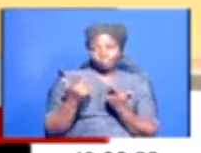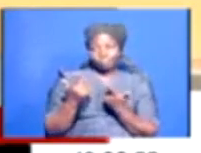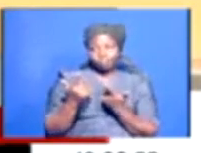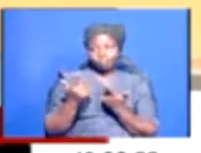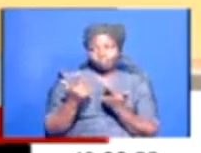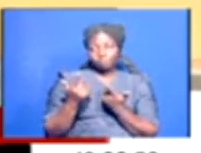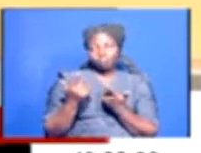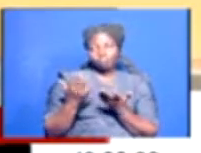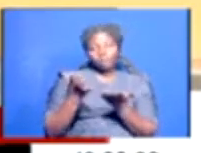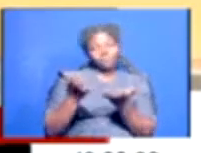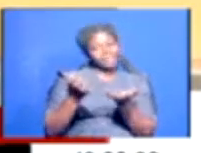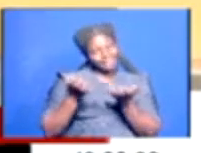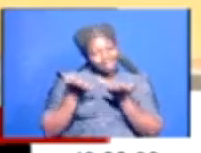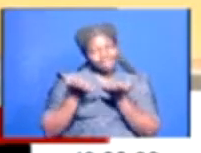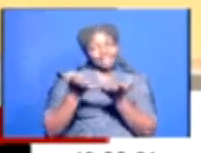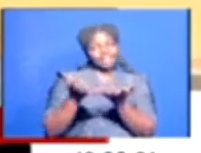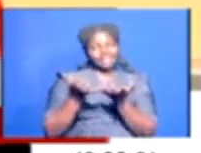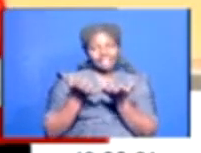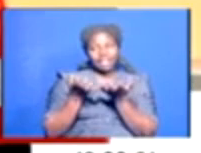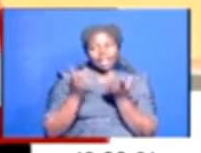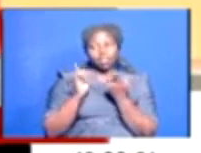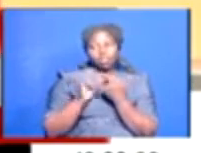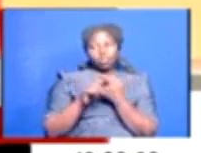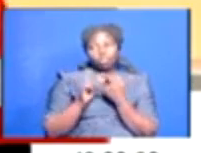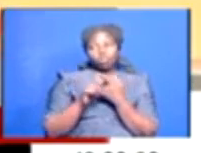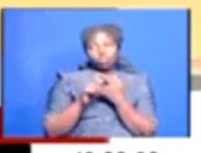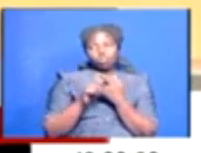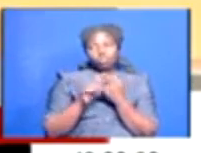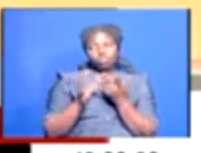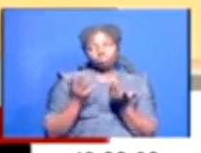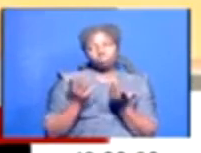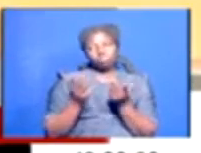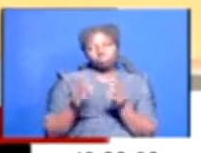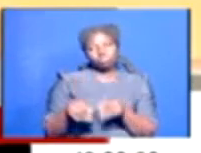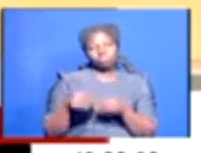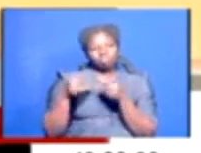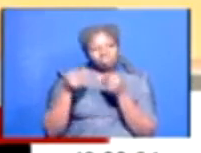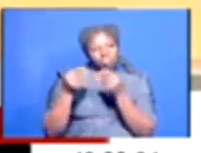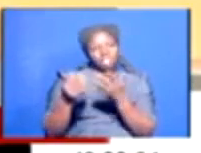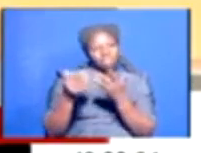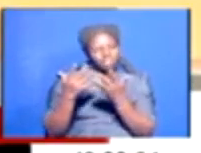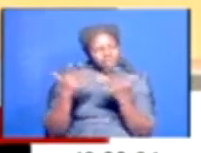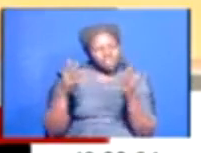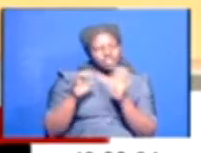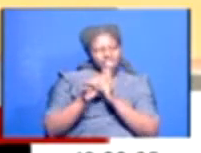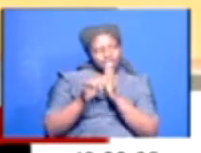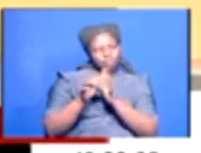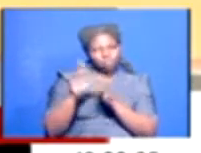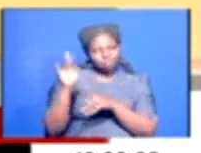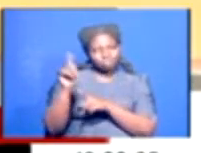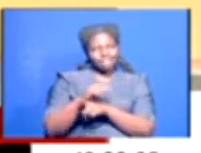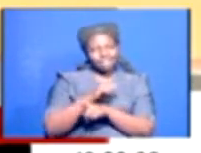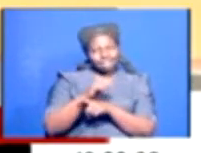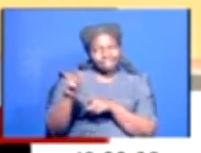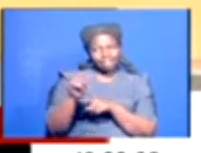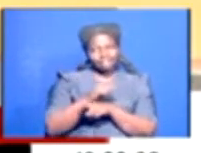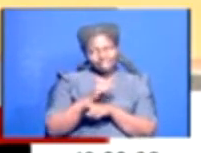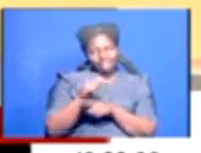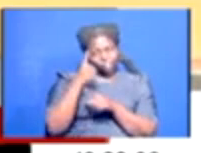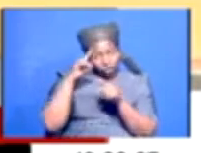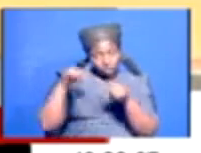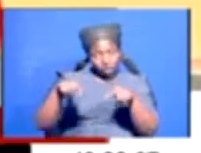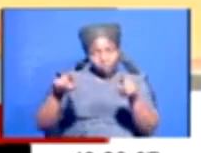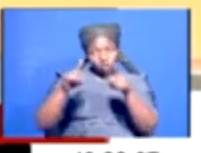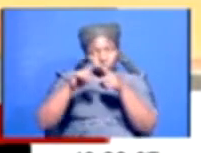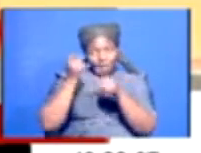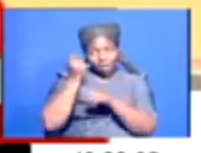to give them something like kuwafunza. Yeah. Okay. Waelewe kuwa